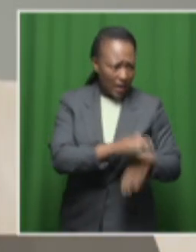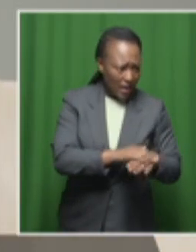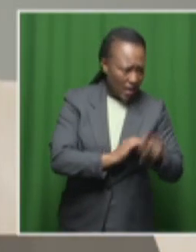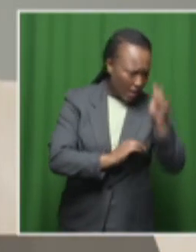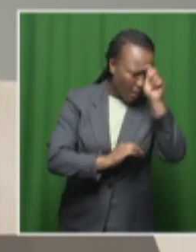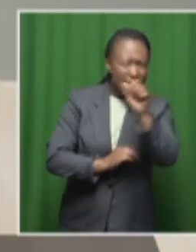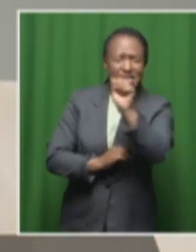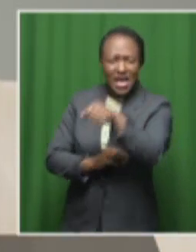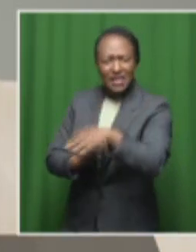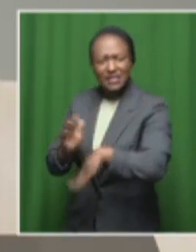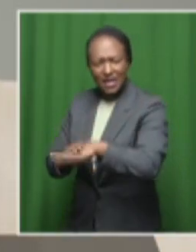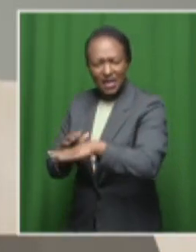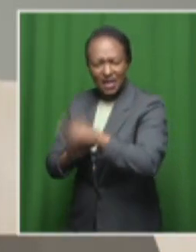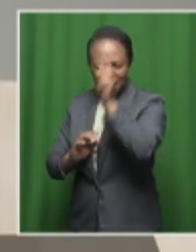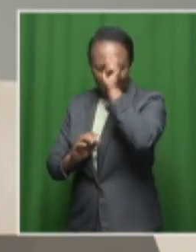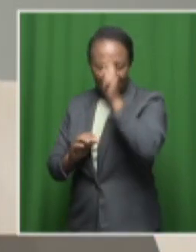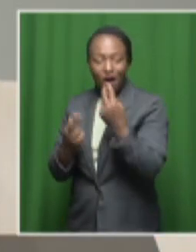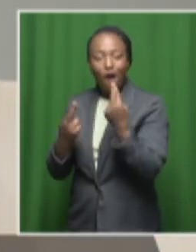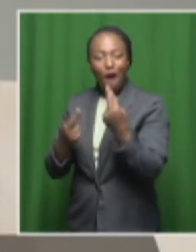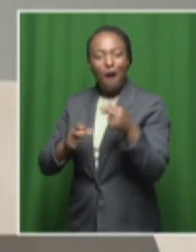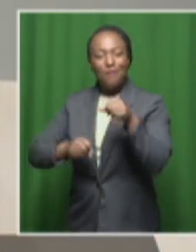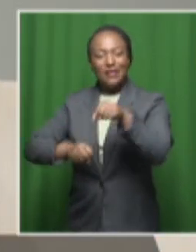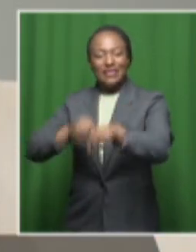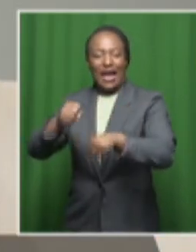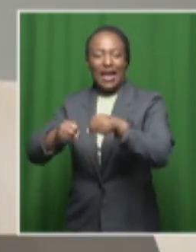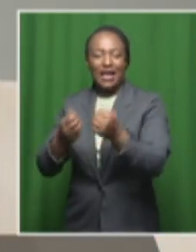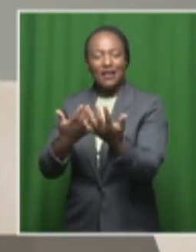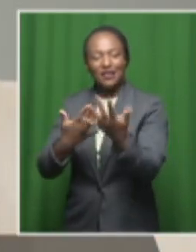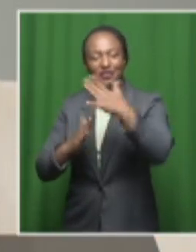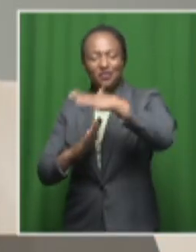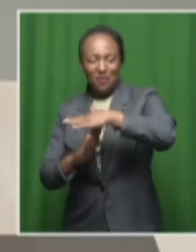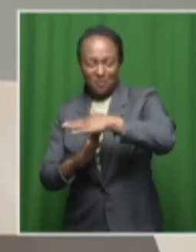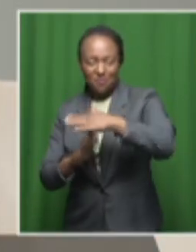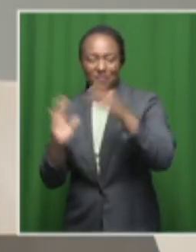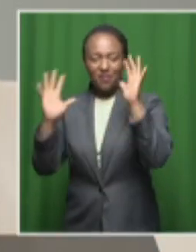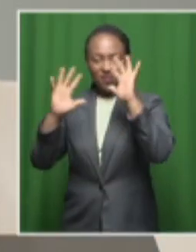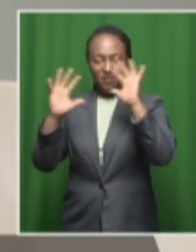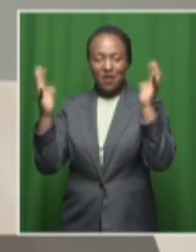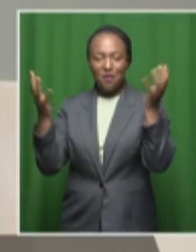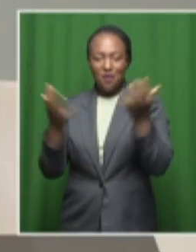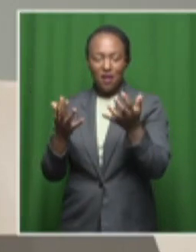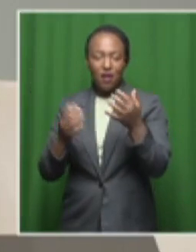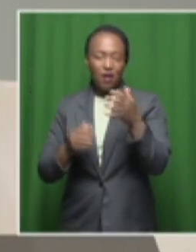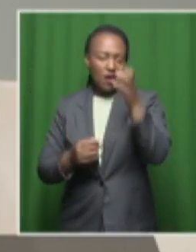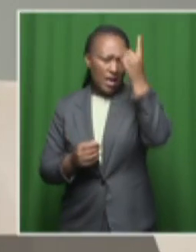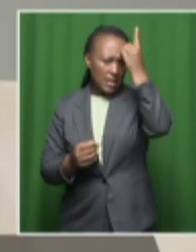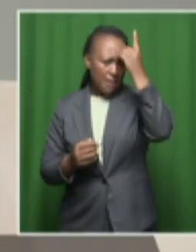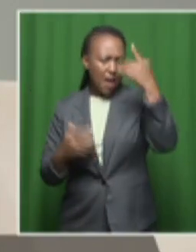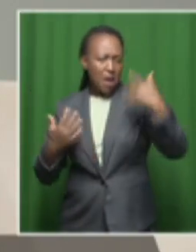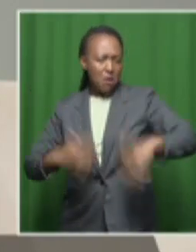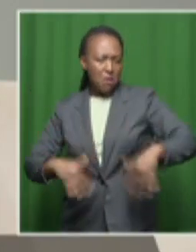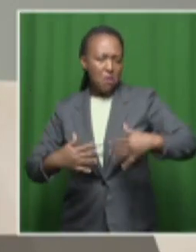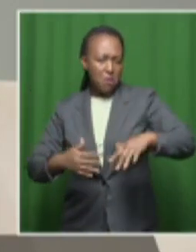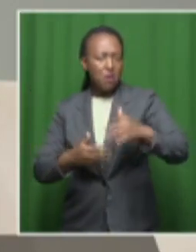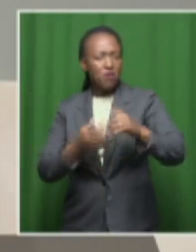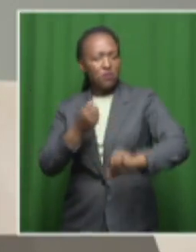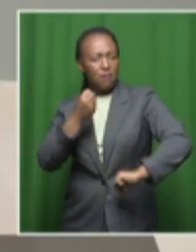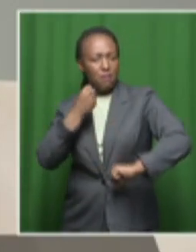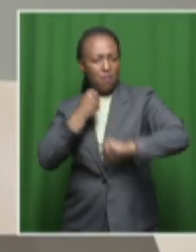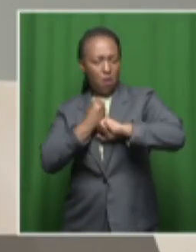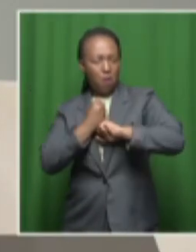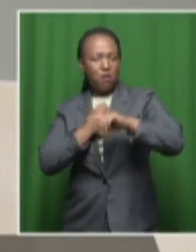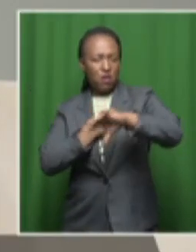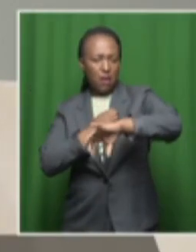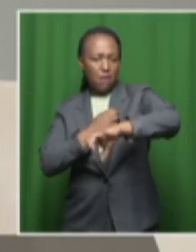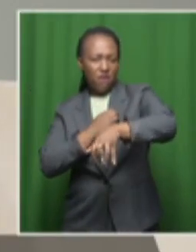hope cycling makes it to the top of the races in the world. I mean, eThekwini was supporting us in terms of a province, and it